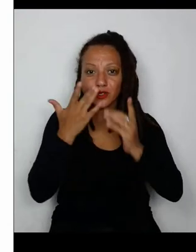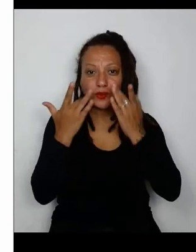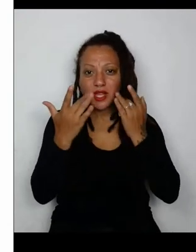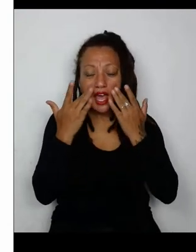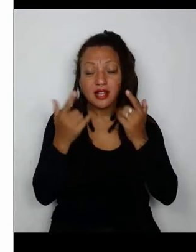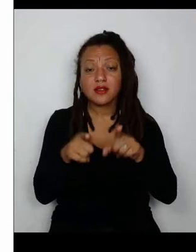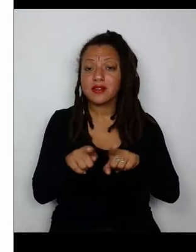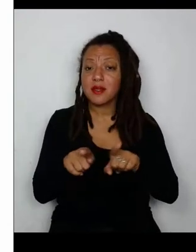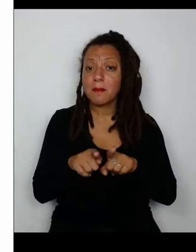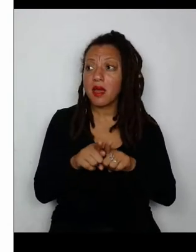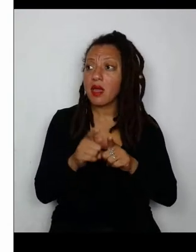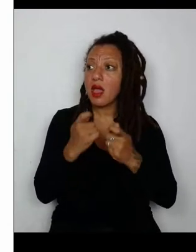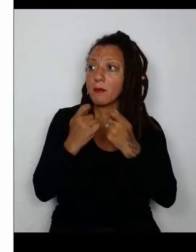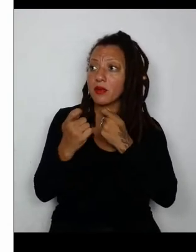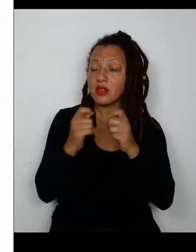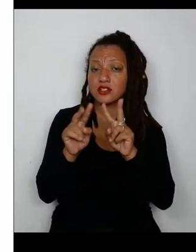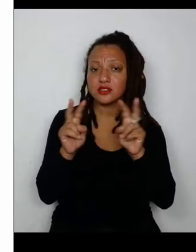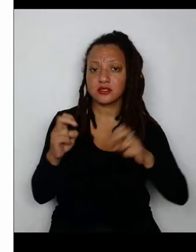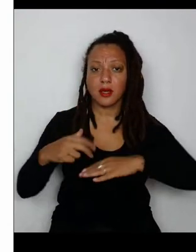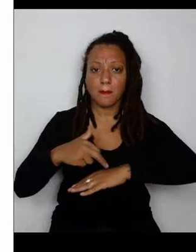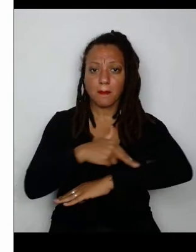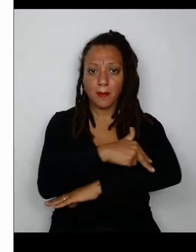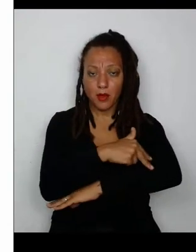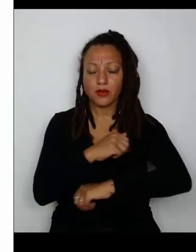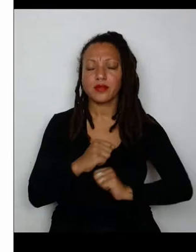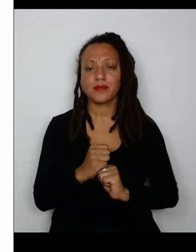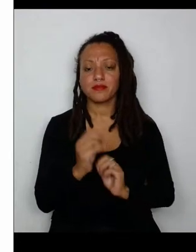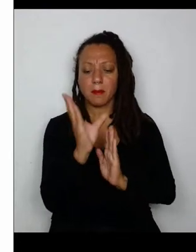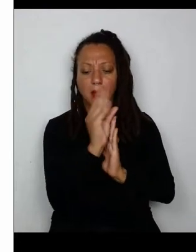various mostly female pseudonyms